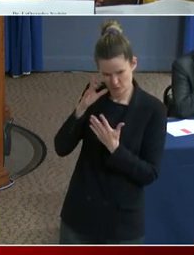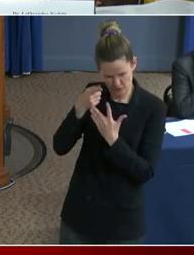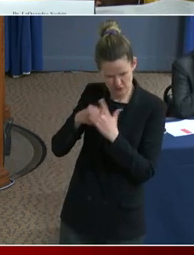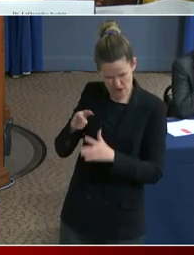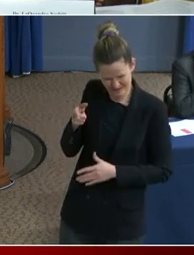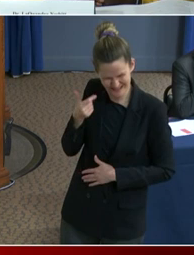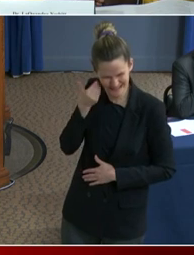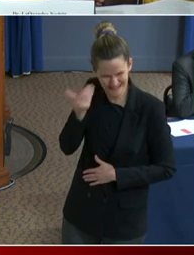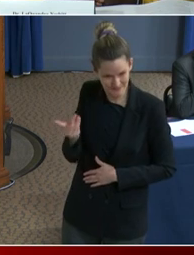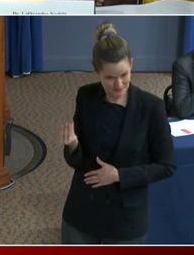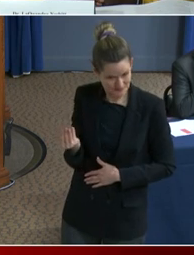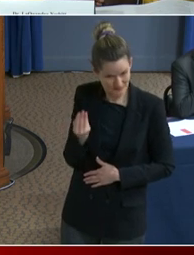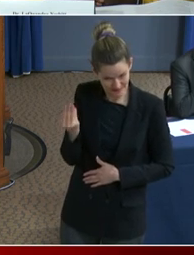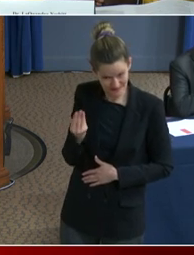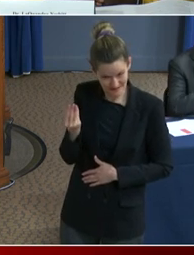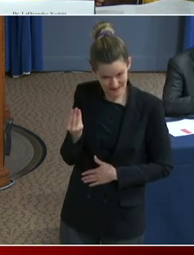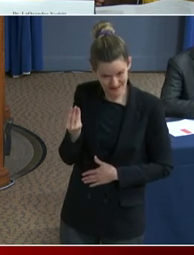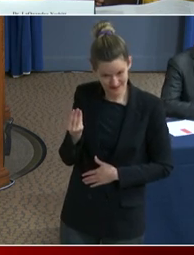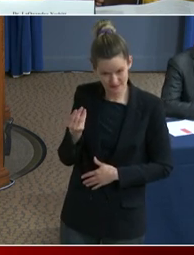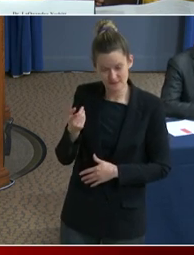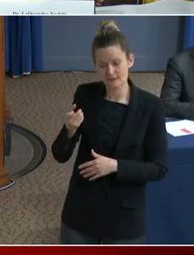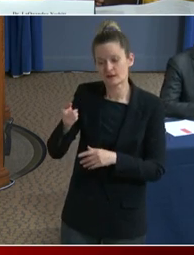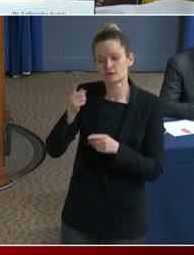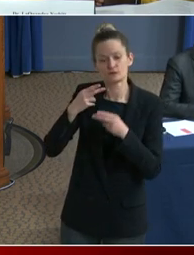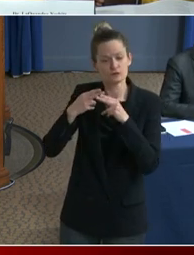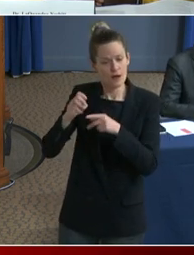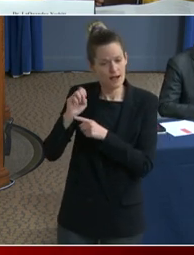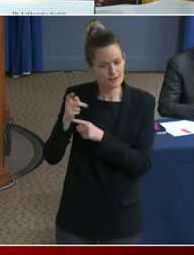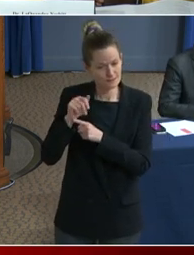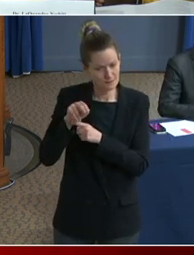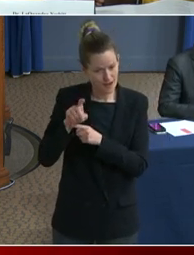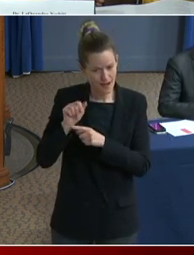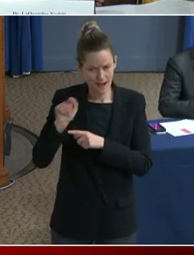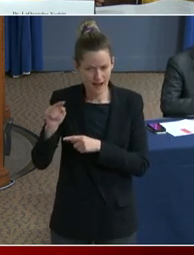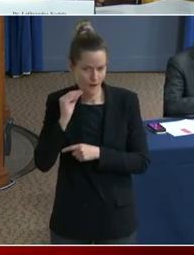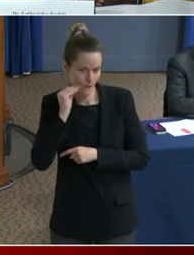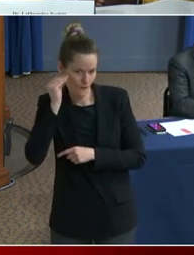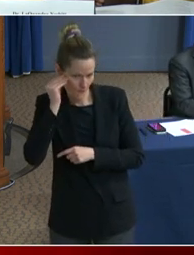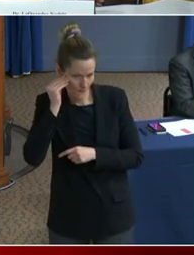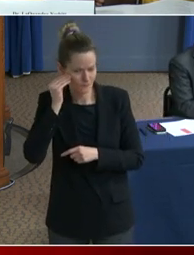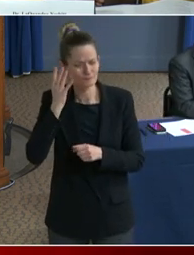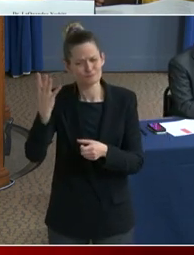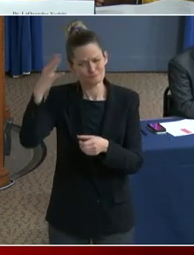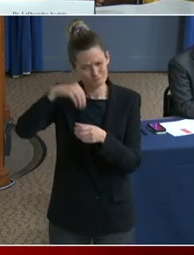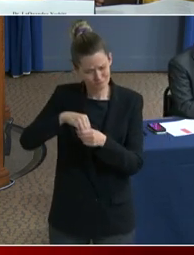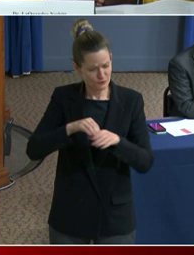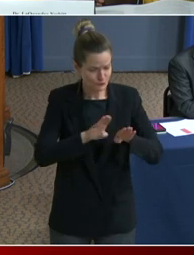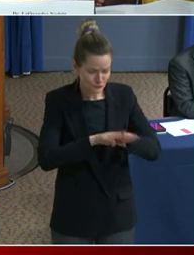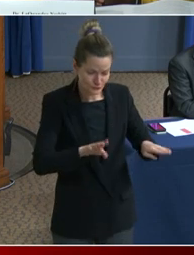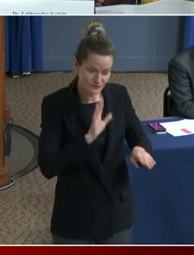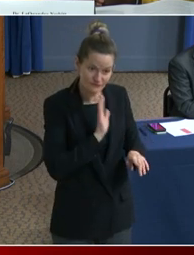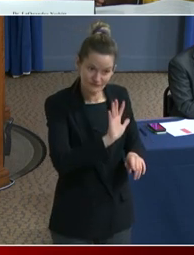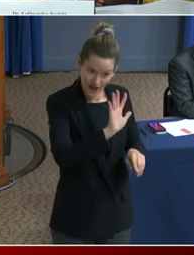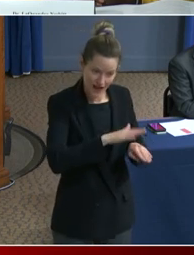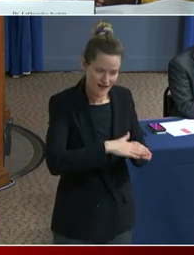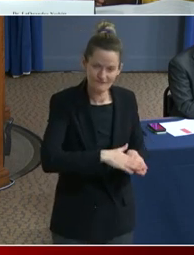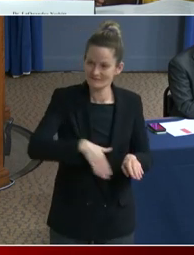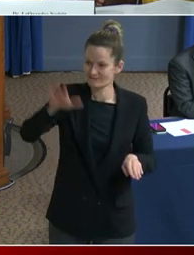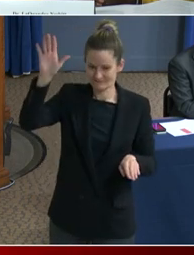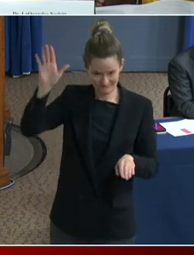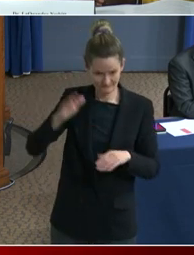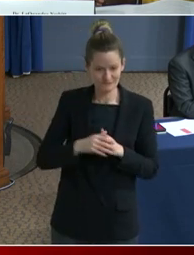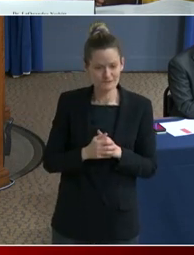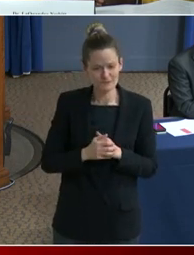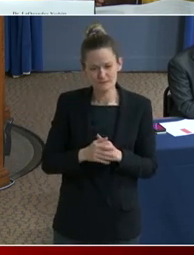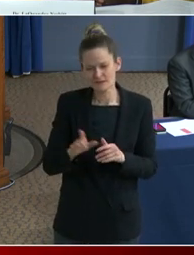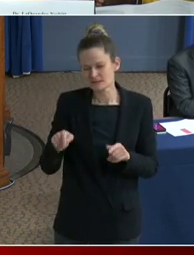able to expand the at-home vaccination program to children ages 5 to 11. So this can become a remarkable